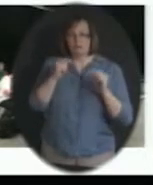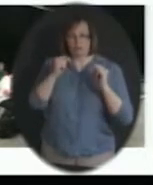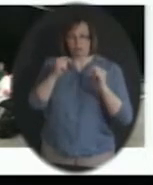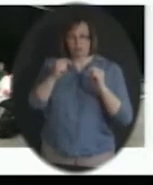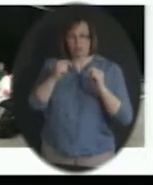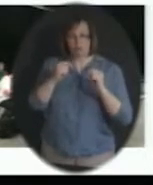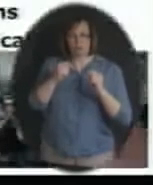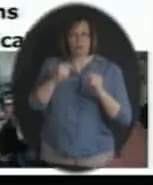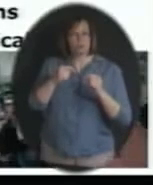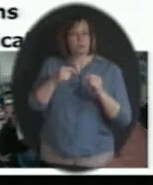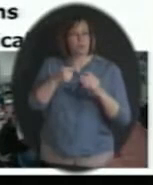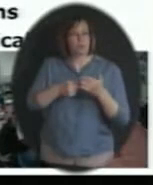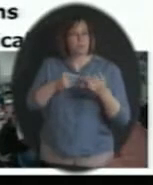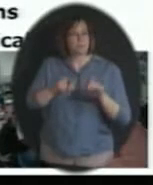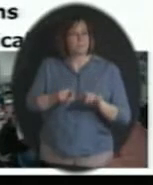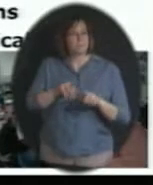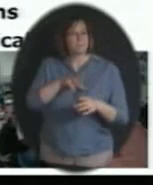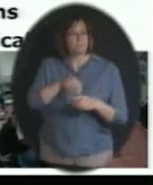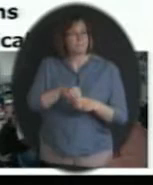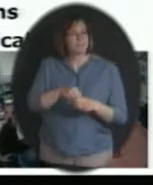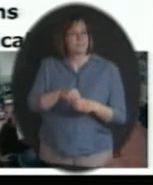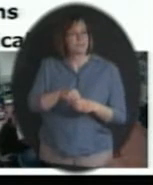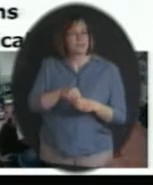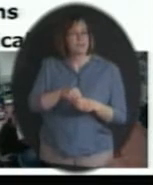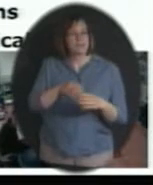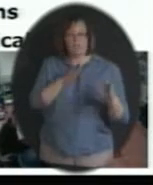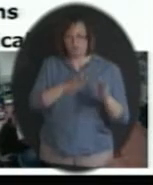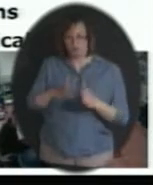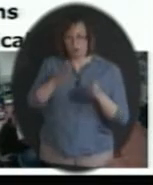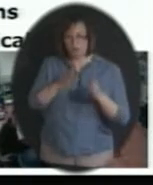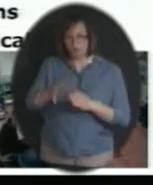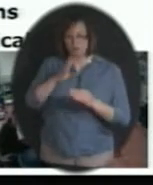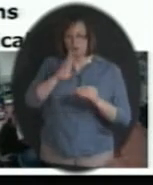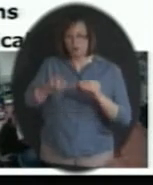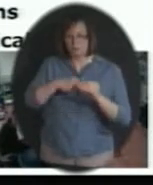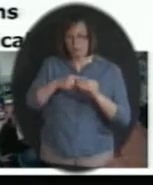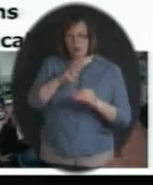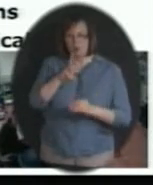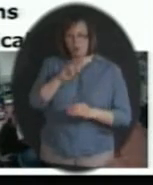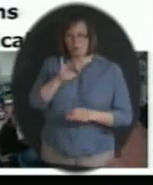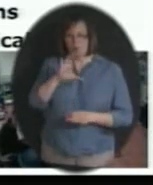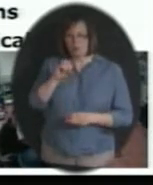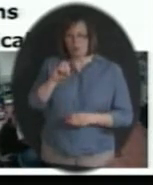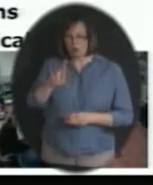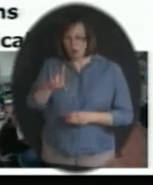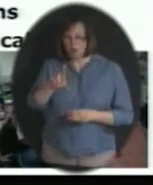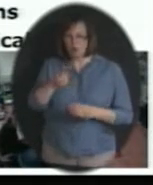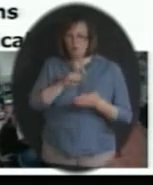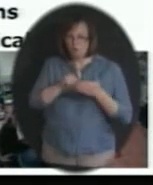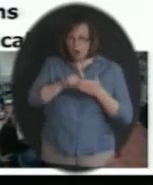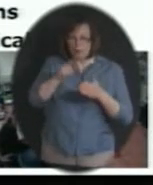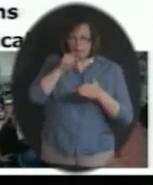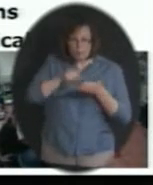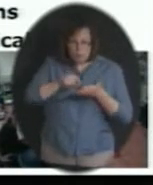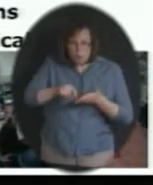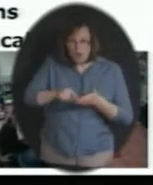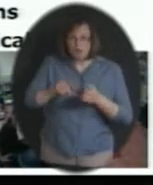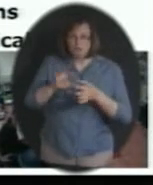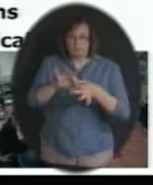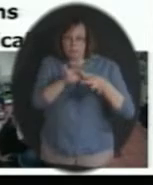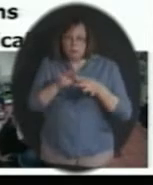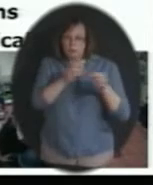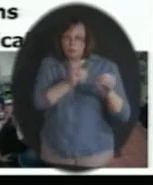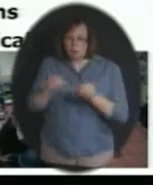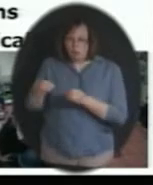tutorials look like. The Avid strategies are referred to as Wicker. writing, inquiry, collaboration, organization,